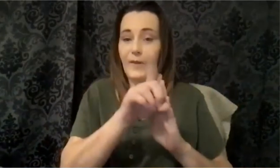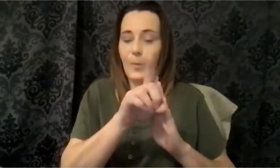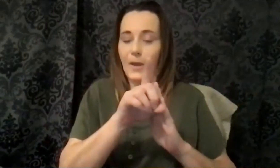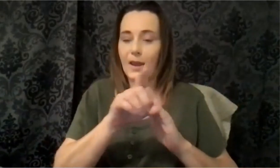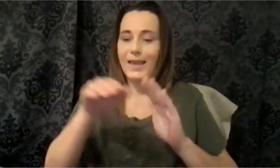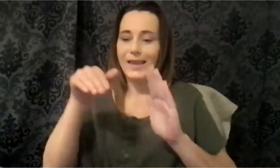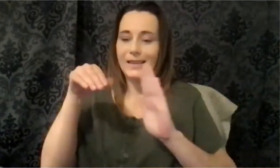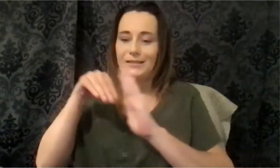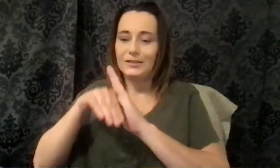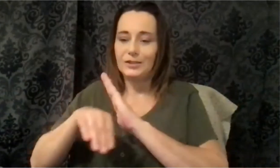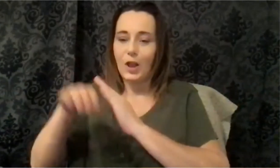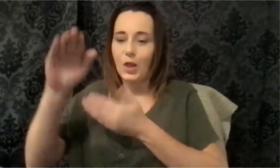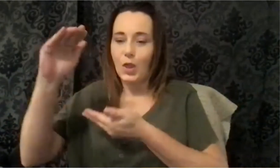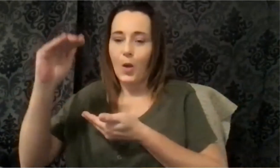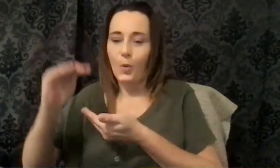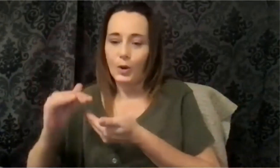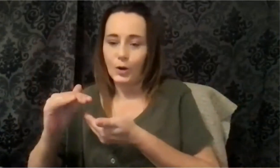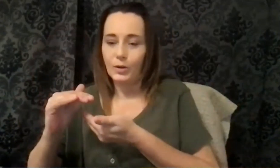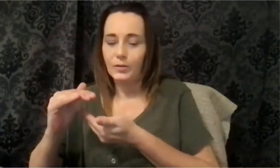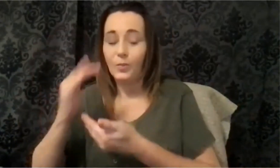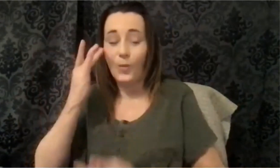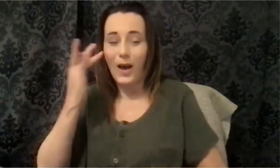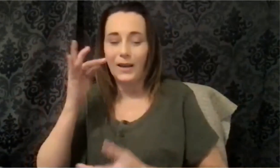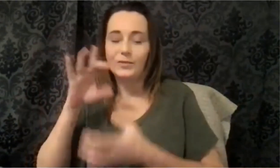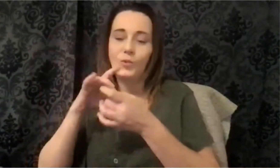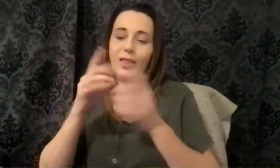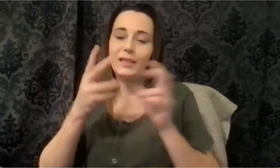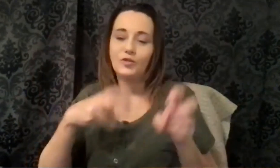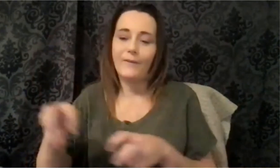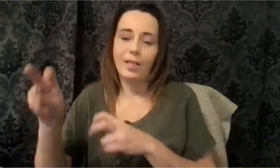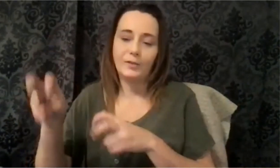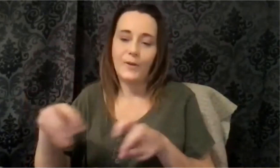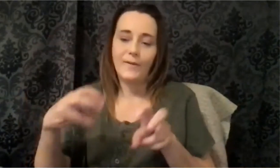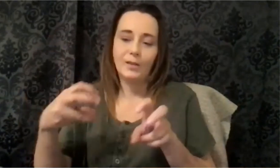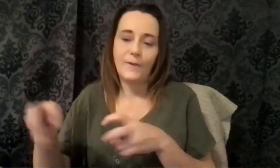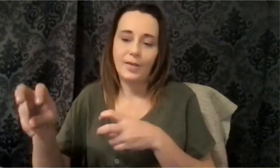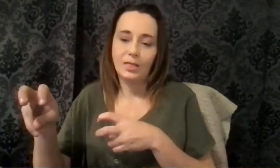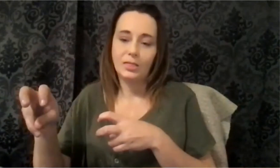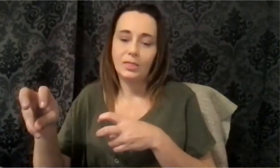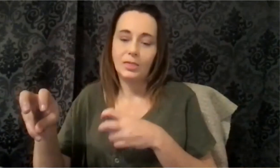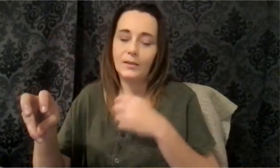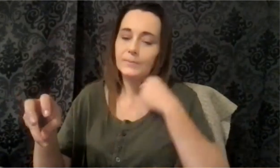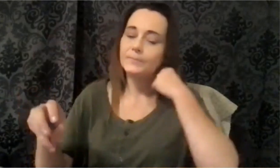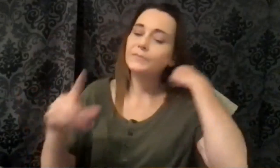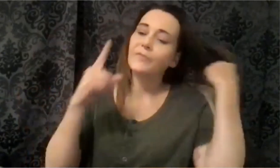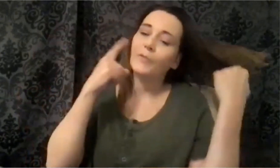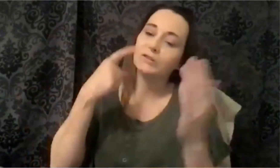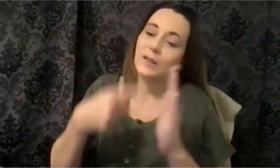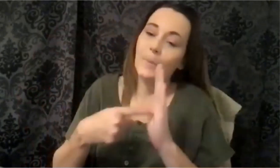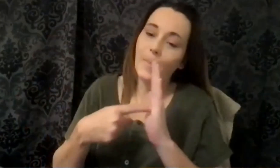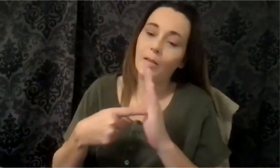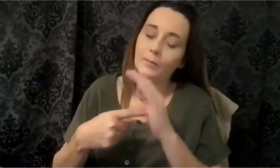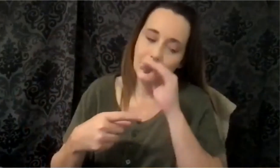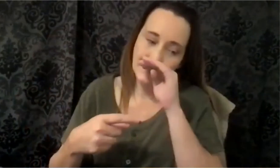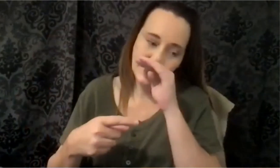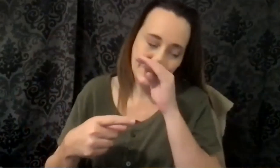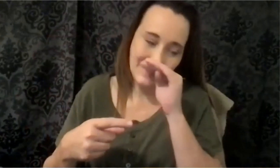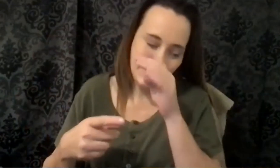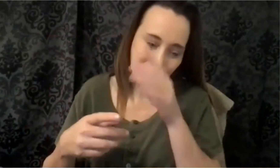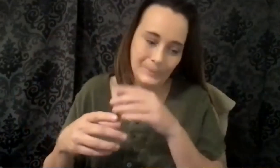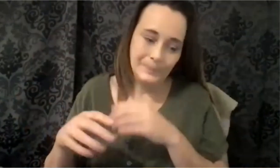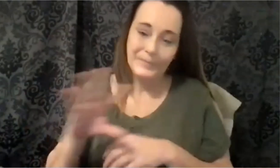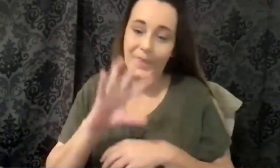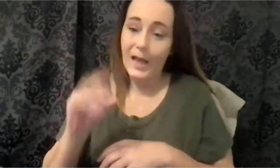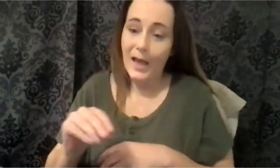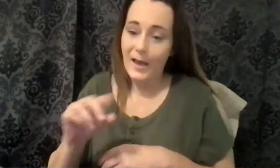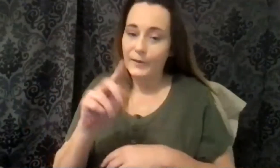that's mostly to do with travel. You know, before, for example, the African Zonal